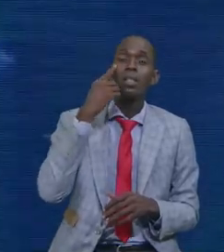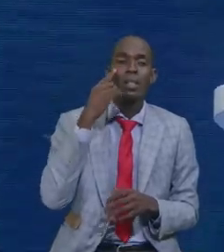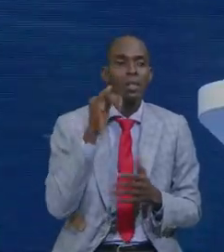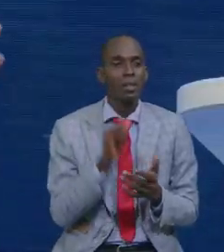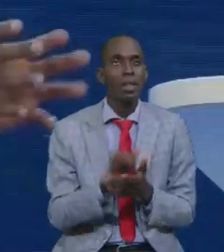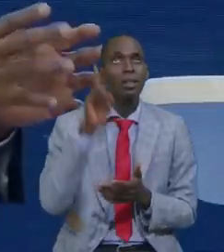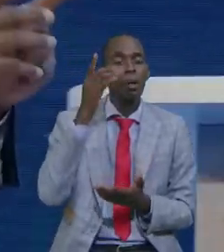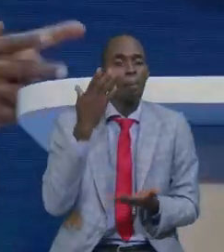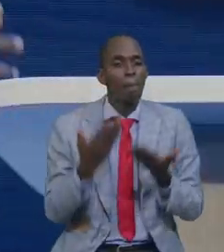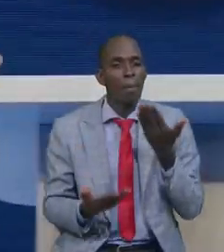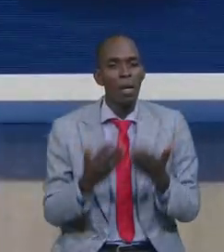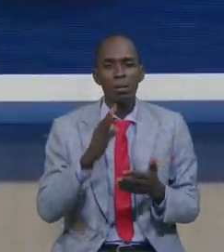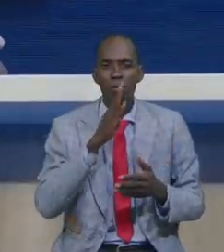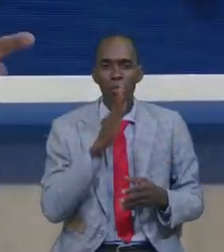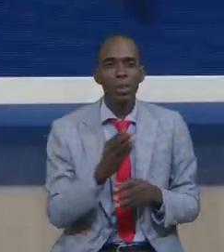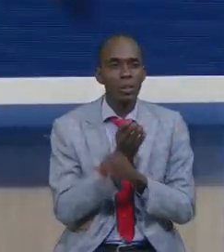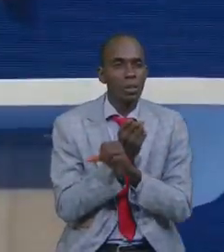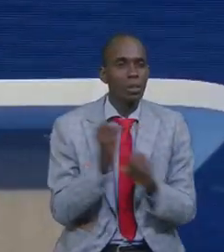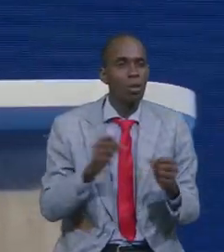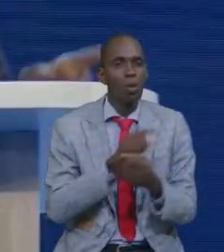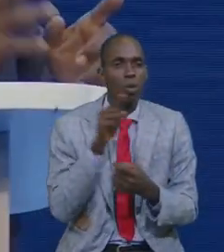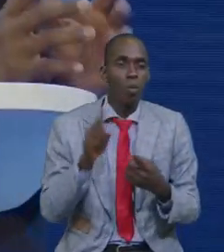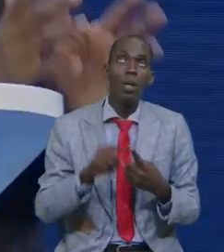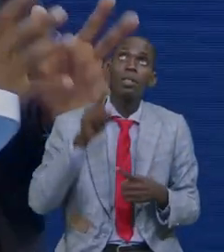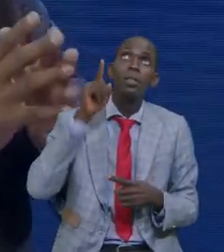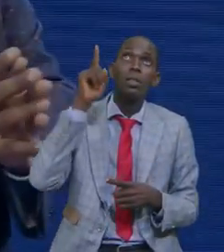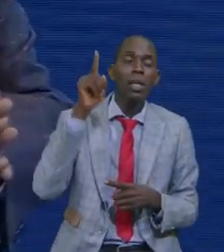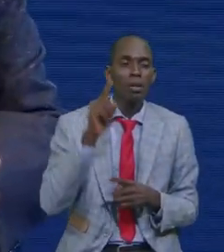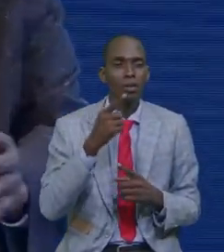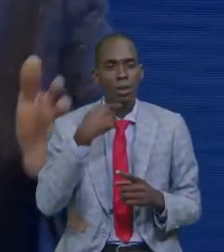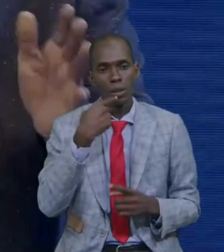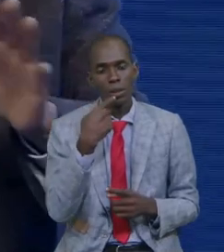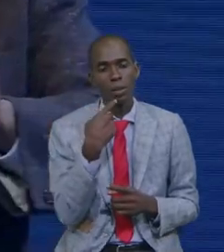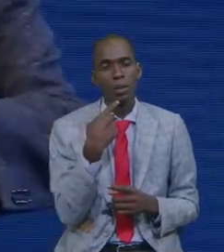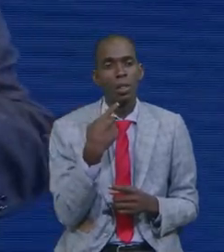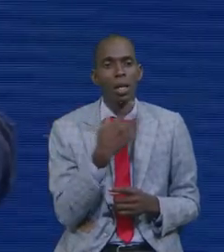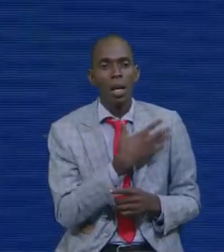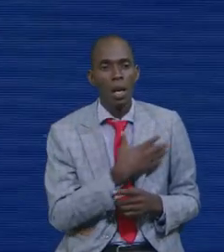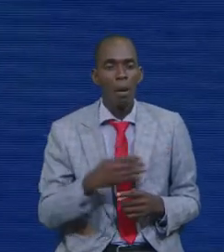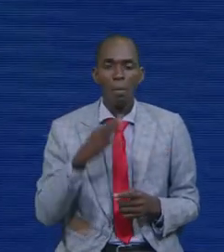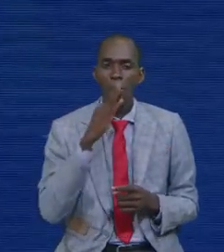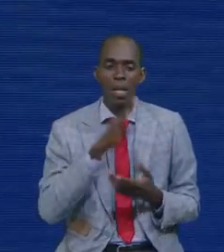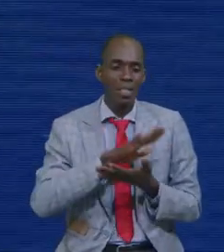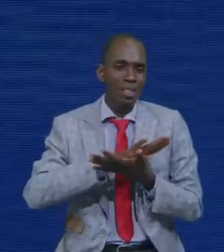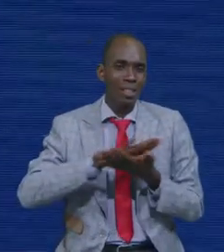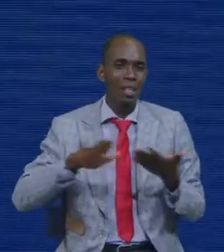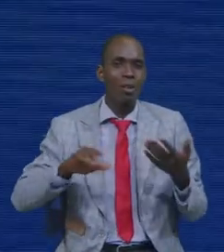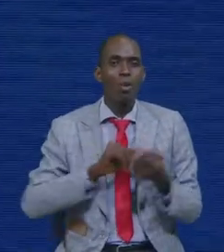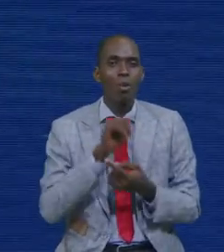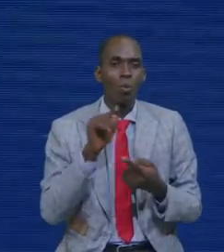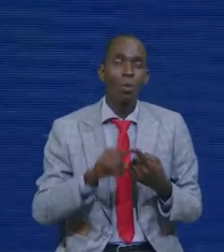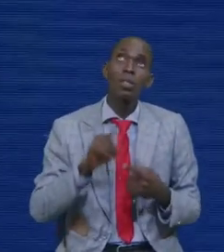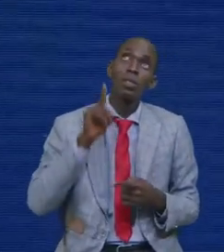thou mightest be justified when thou speakest, and be clear